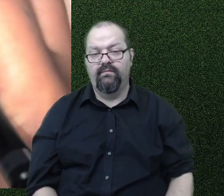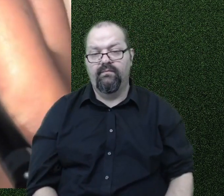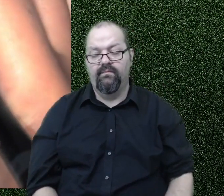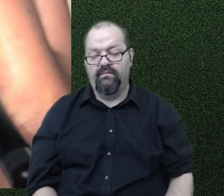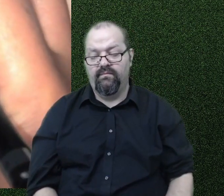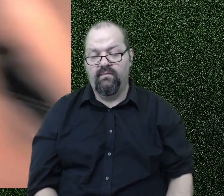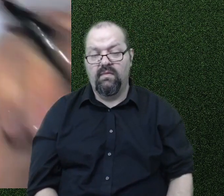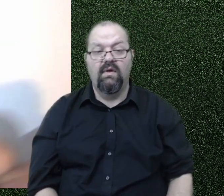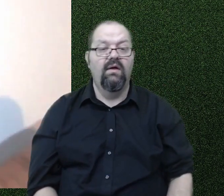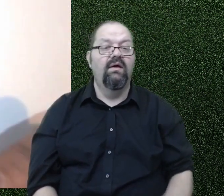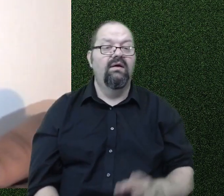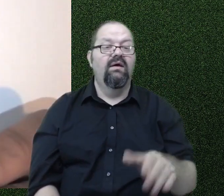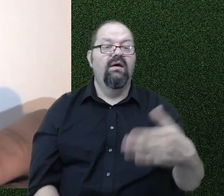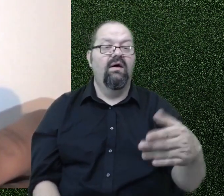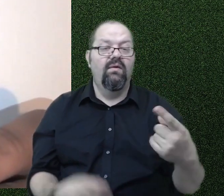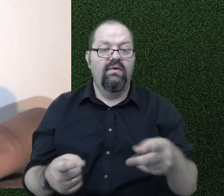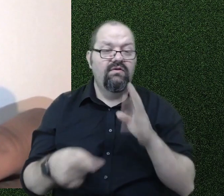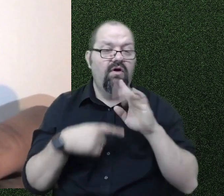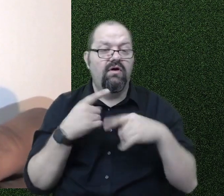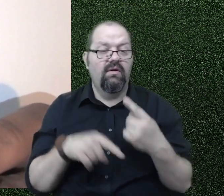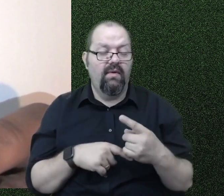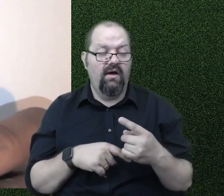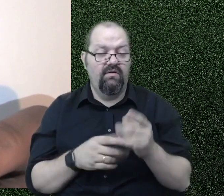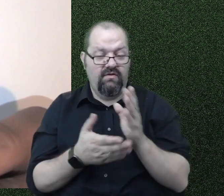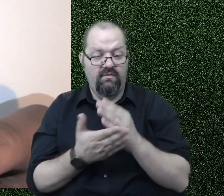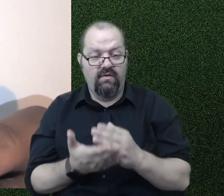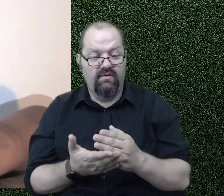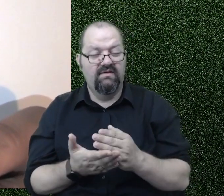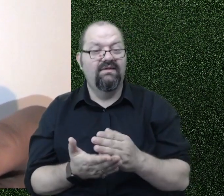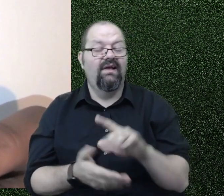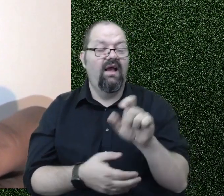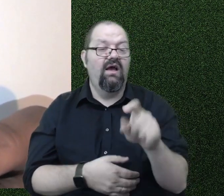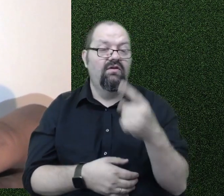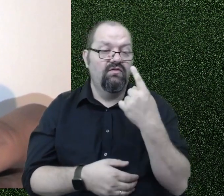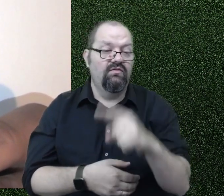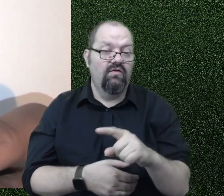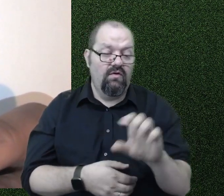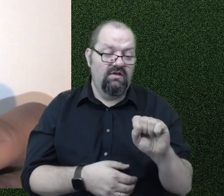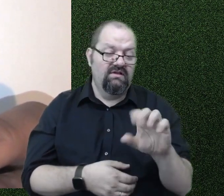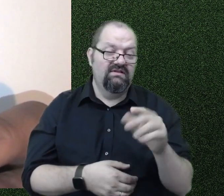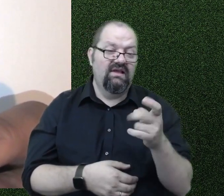Sometimes when they talk about the components of v, they're asking for the scalars.